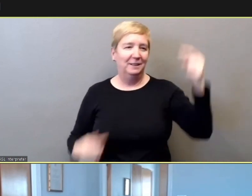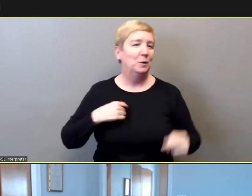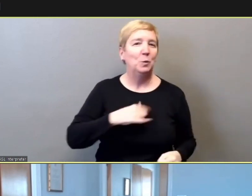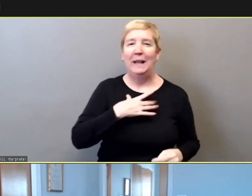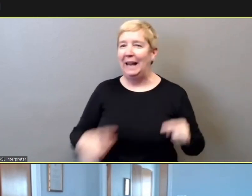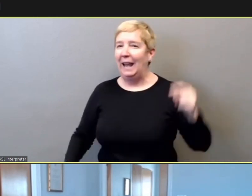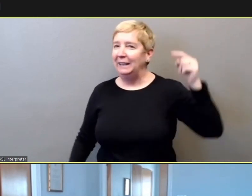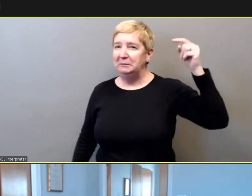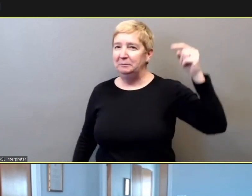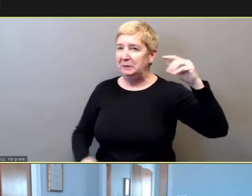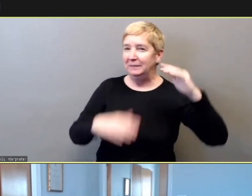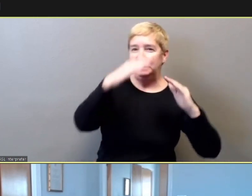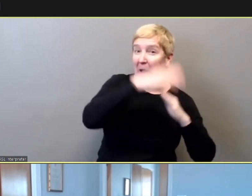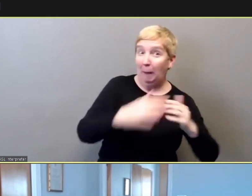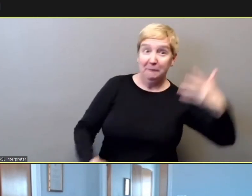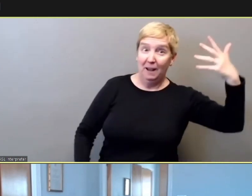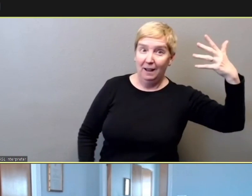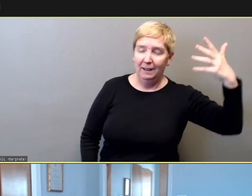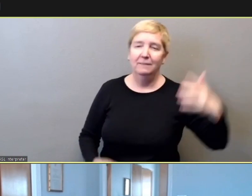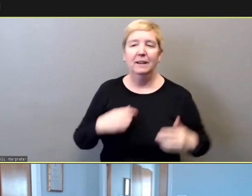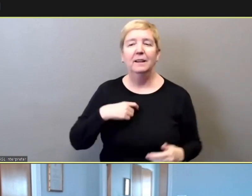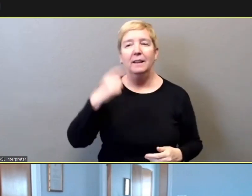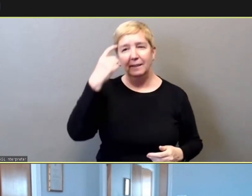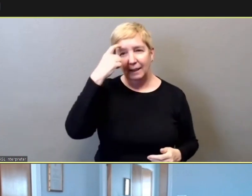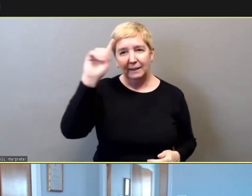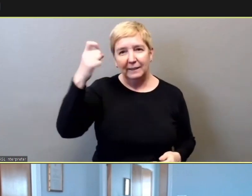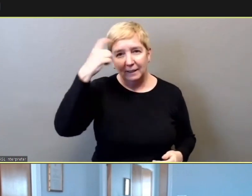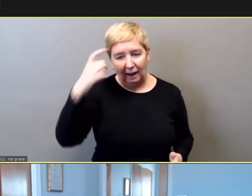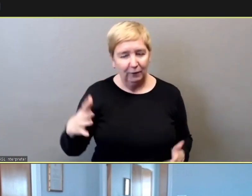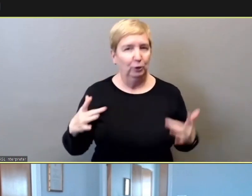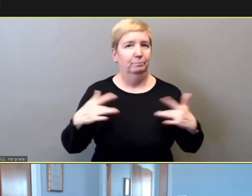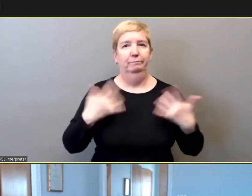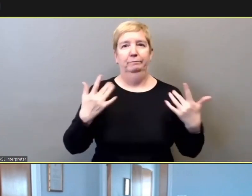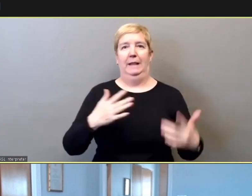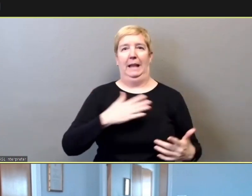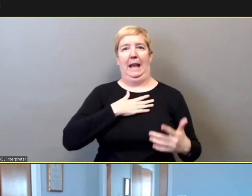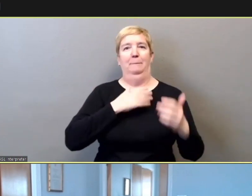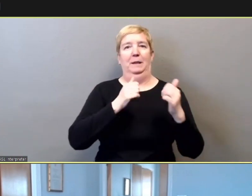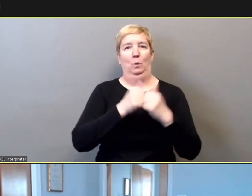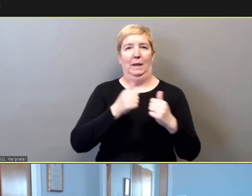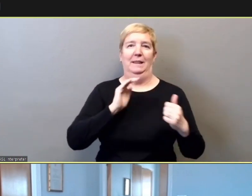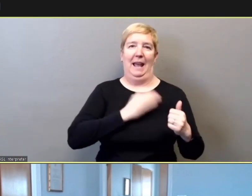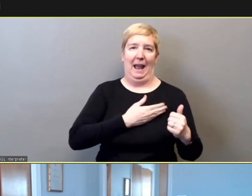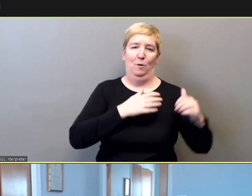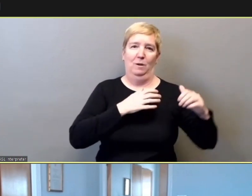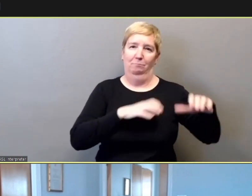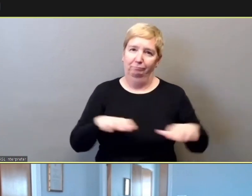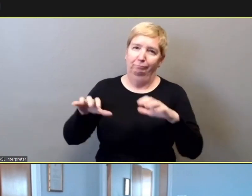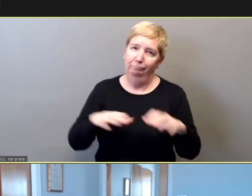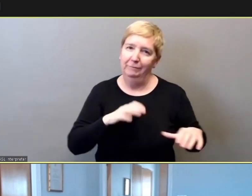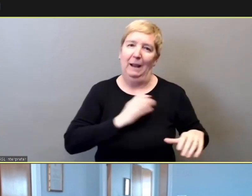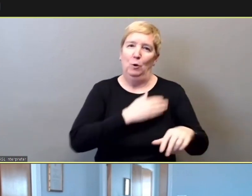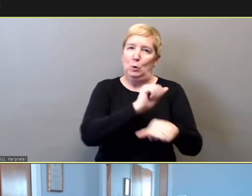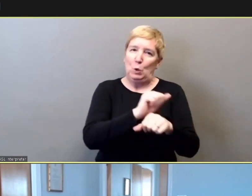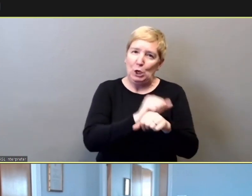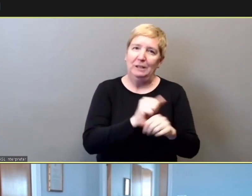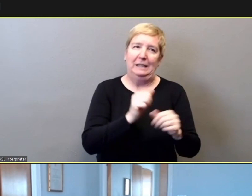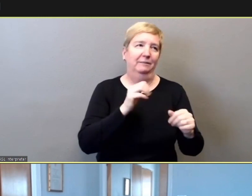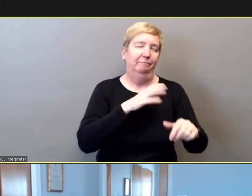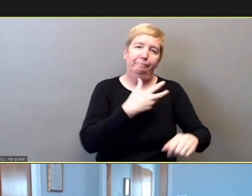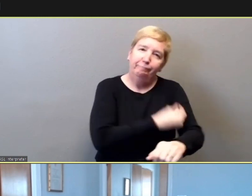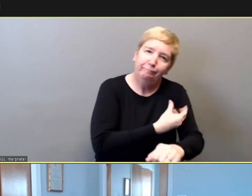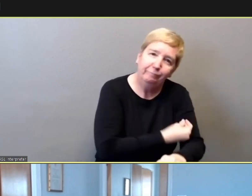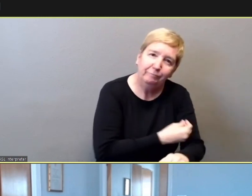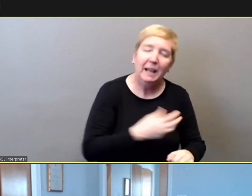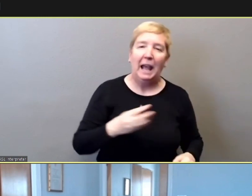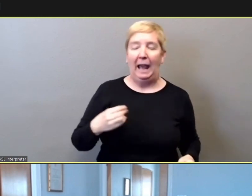5. I think the governor is very happy with our performance as a state so far, and I am quite certain